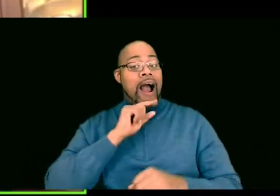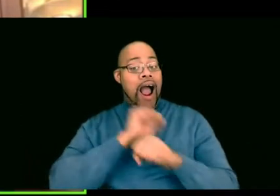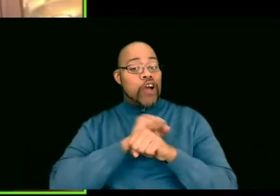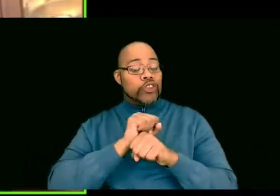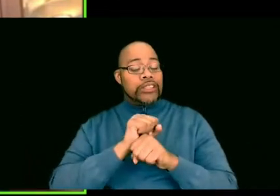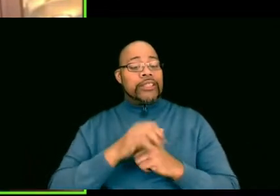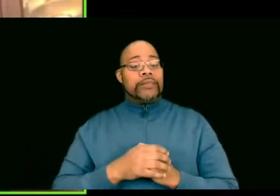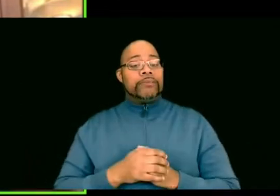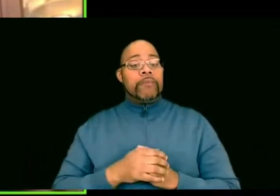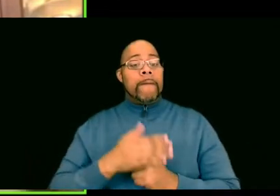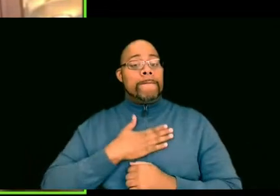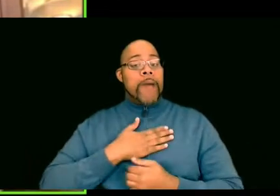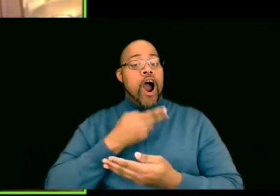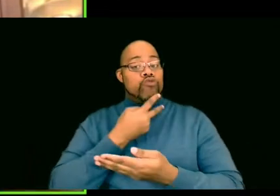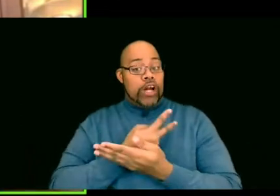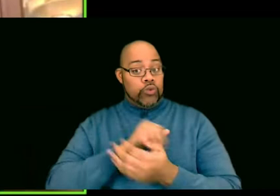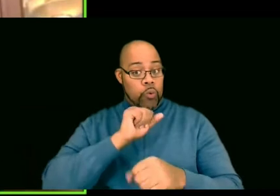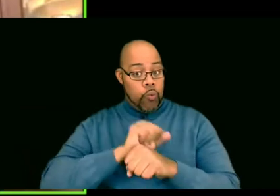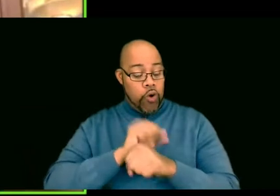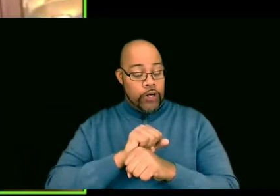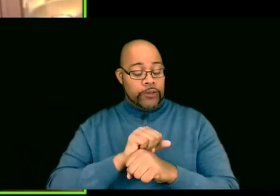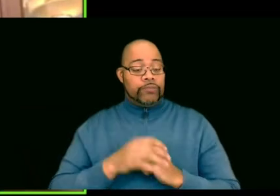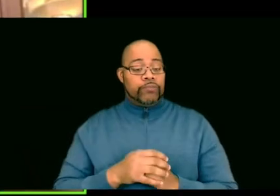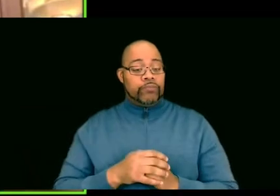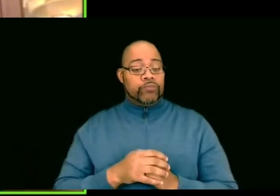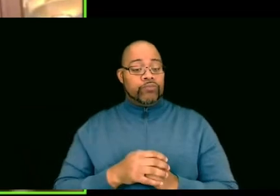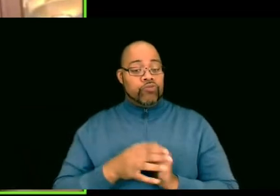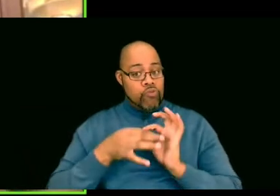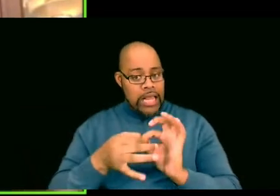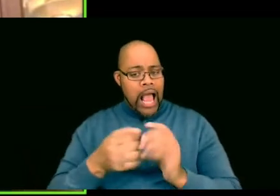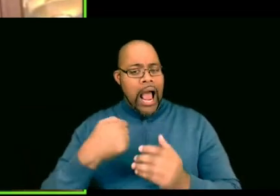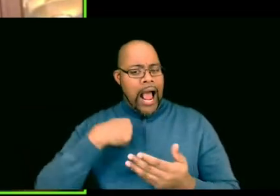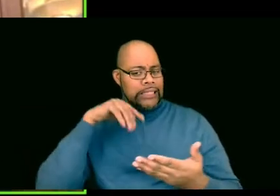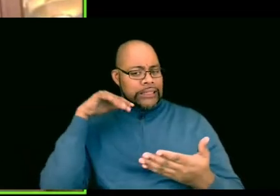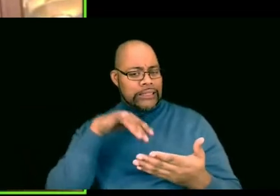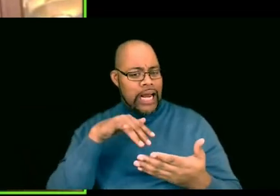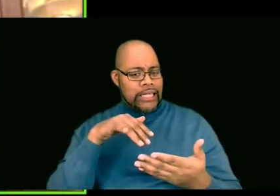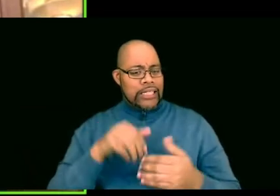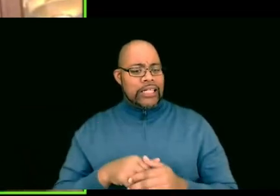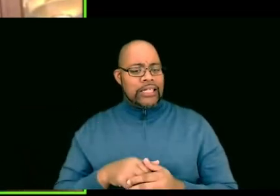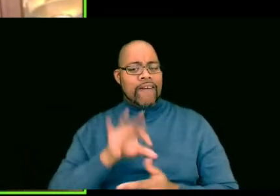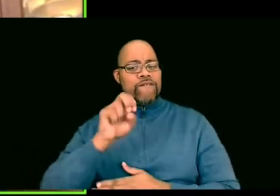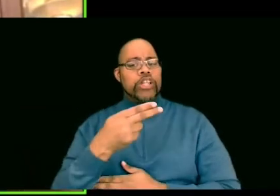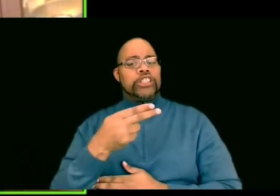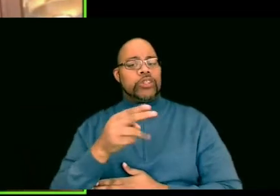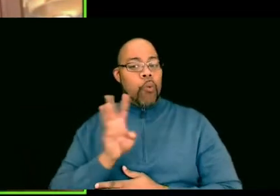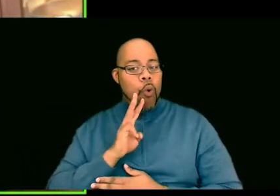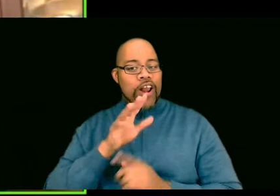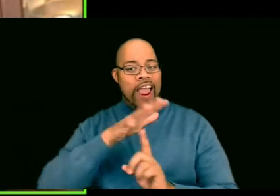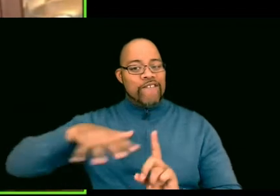actually, as far as my graduate work was concerned, I studied